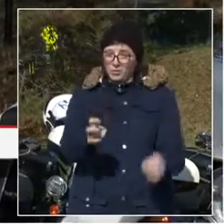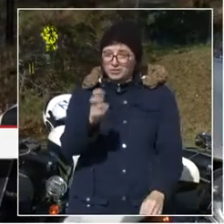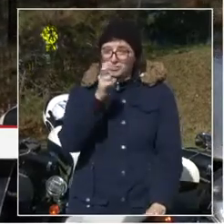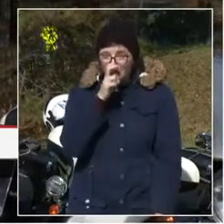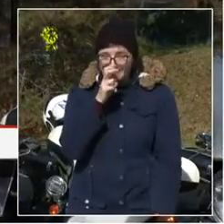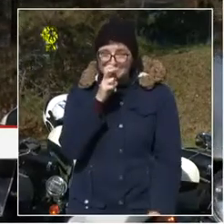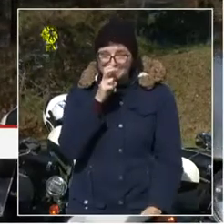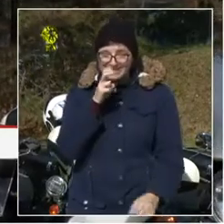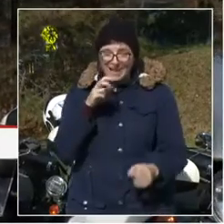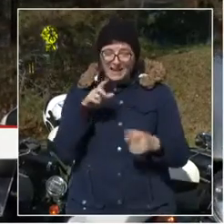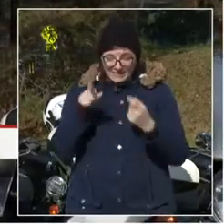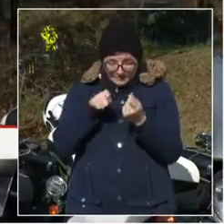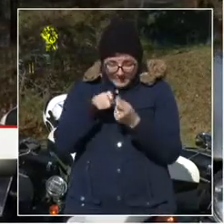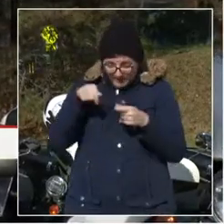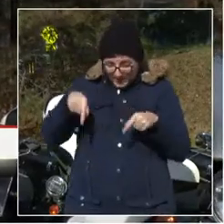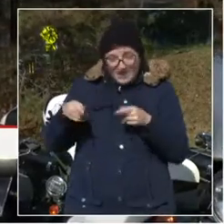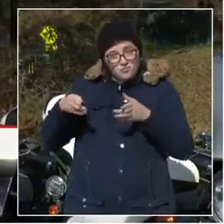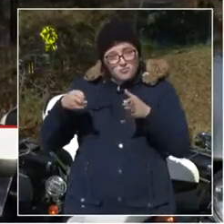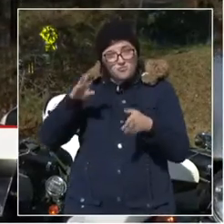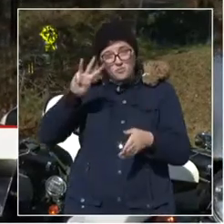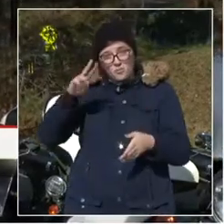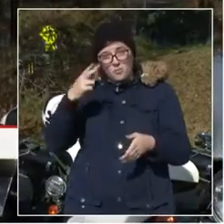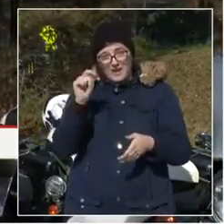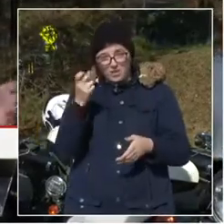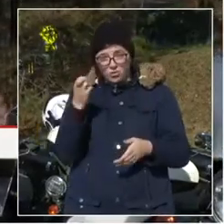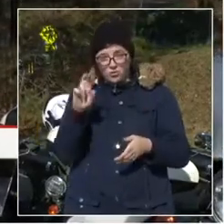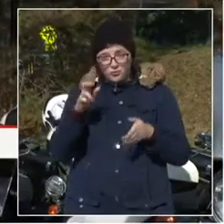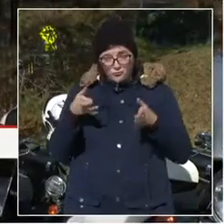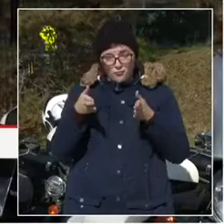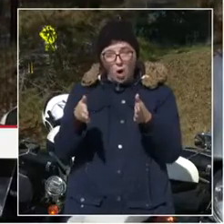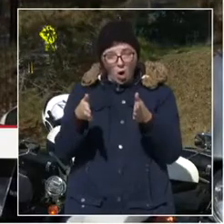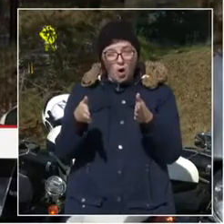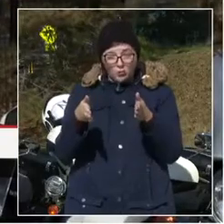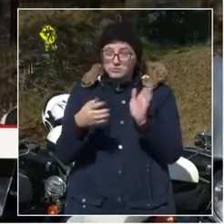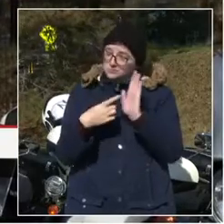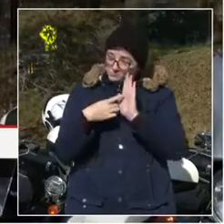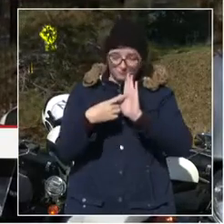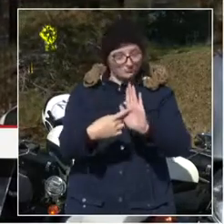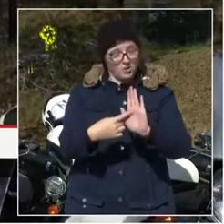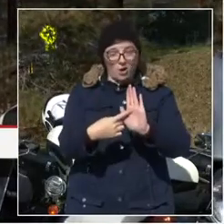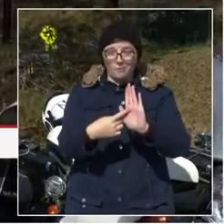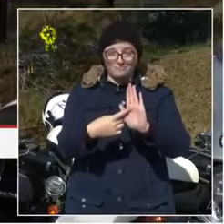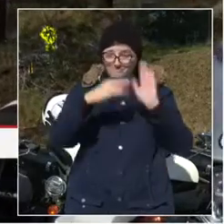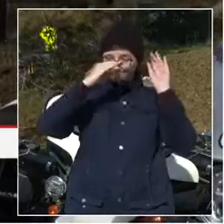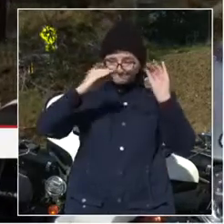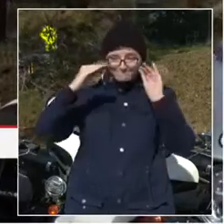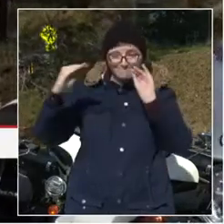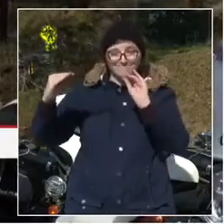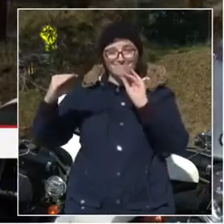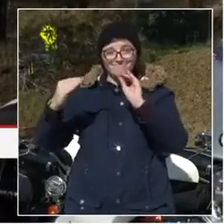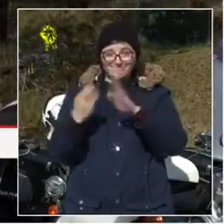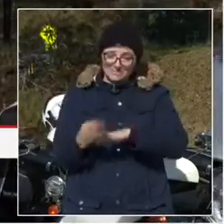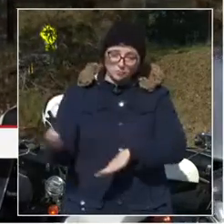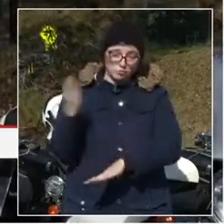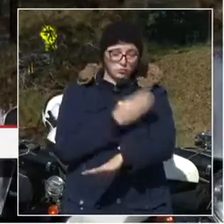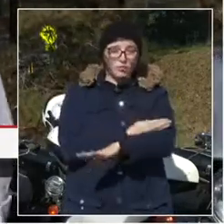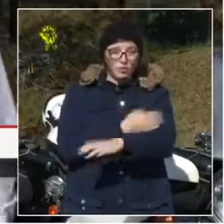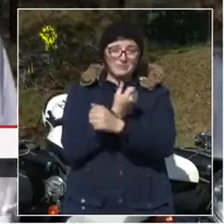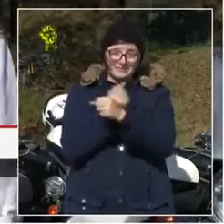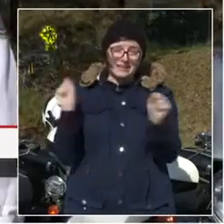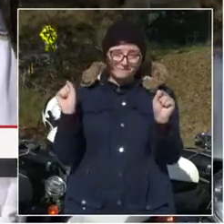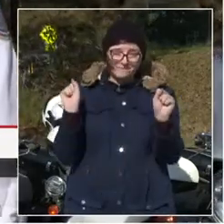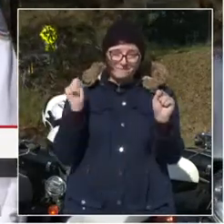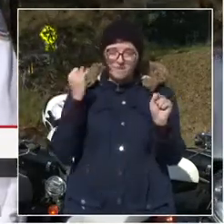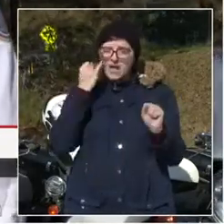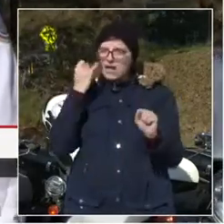specifically along Wheeler Road, to showcase some of that enforcement and education. If we all do our part by